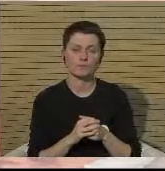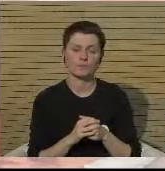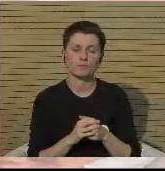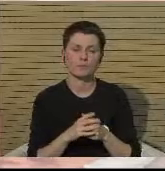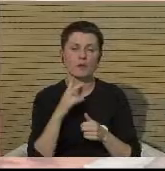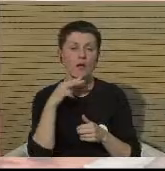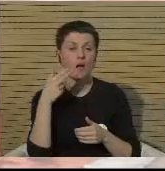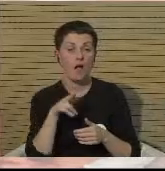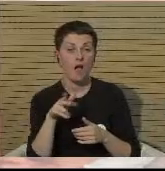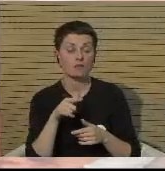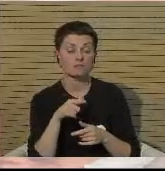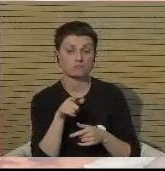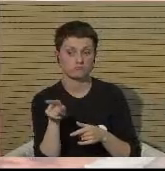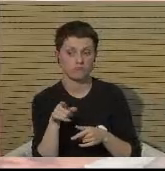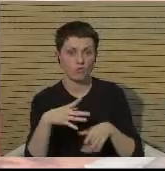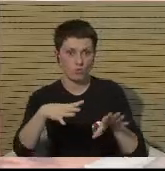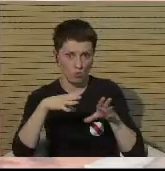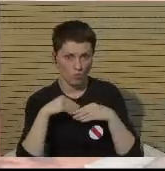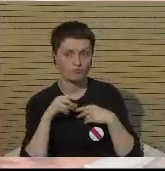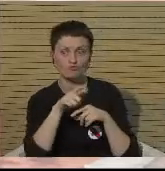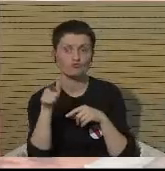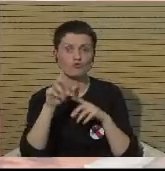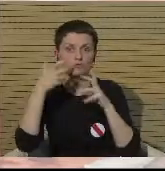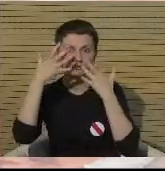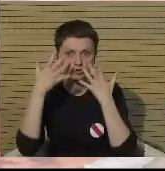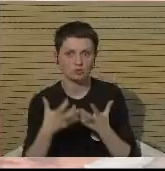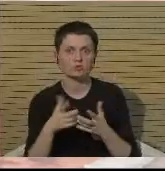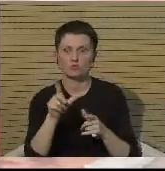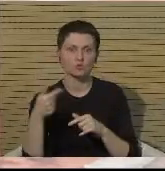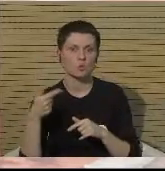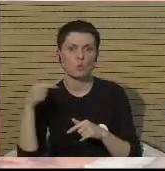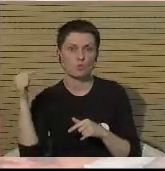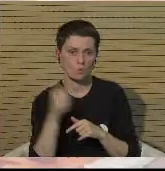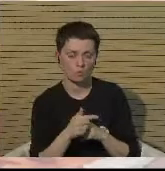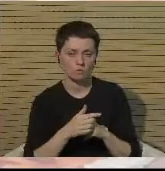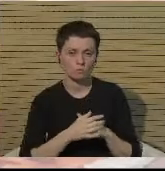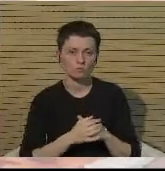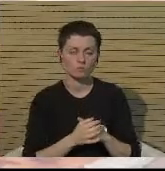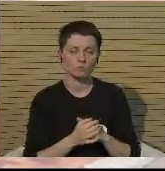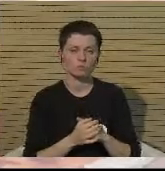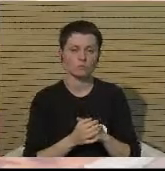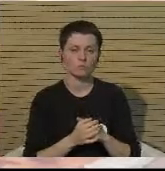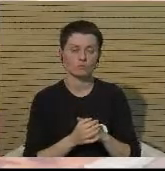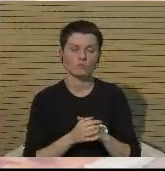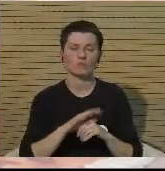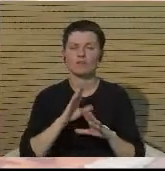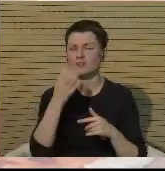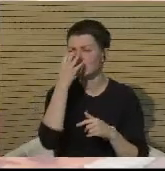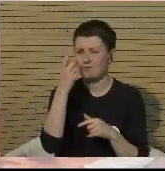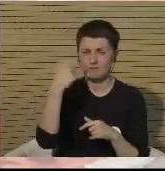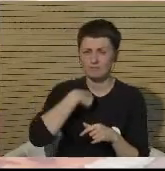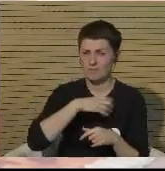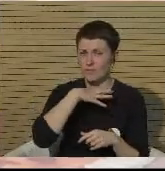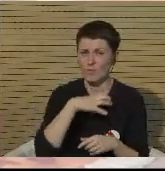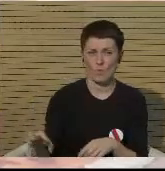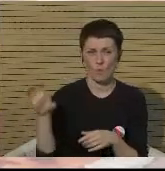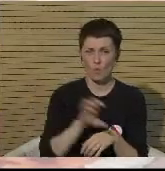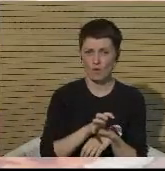I kiedy dostali to wszystko, czego chcieli i co musieli, cyrkowcy mnie ukradli.